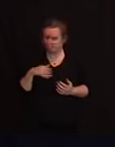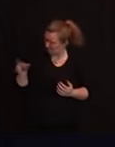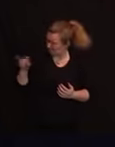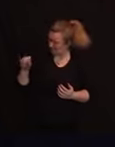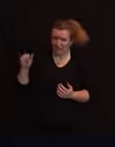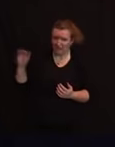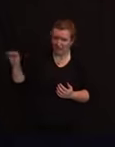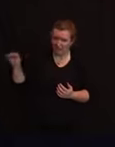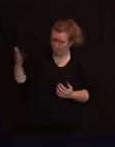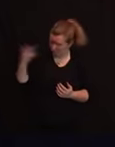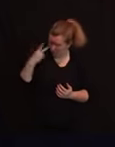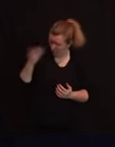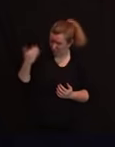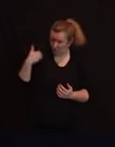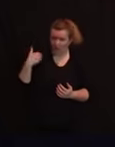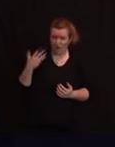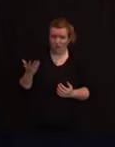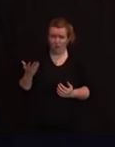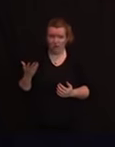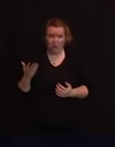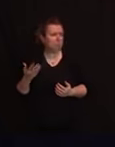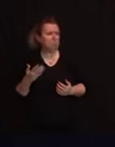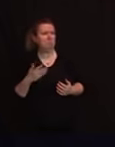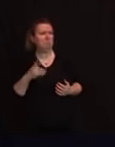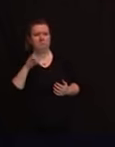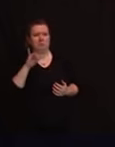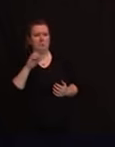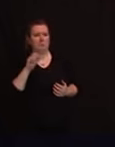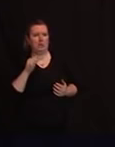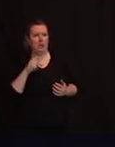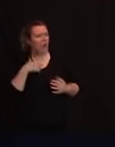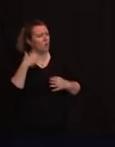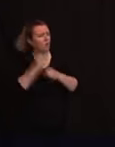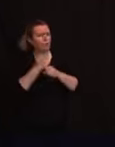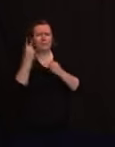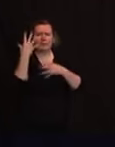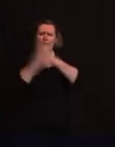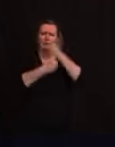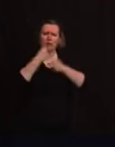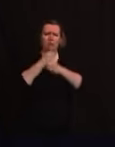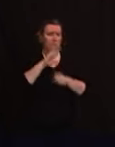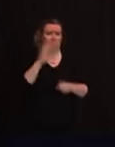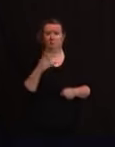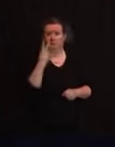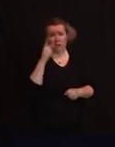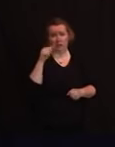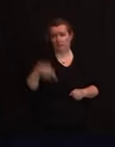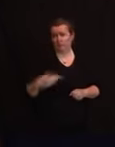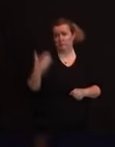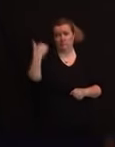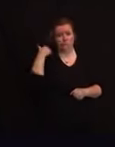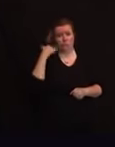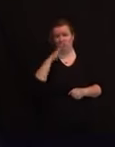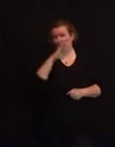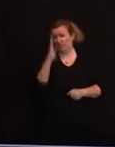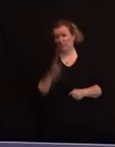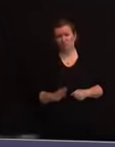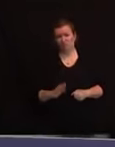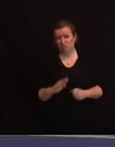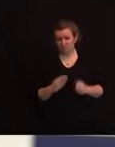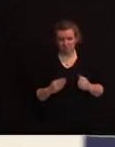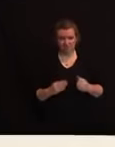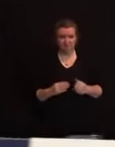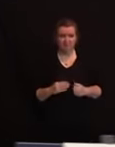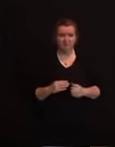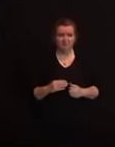that. I've been working a long time. I've never seen it. Lisa, anything you want to add? No, I mean, I would agree